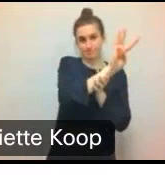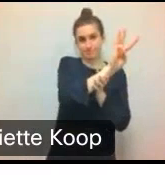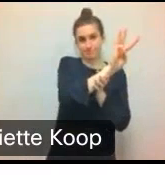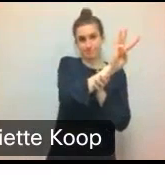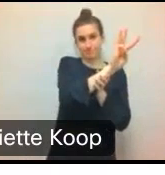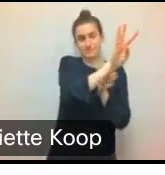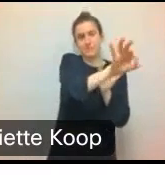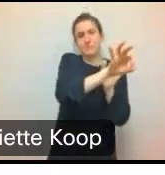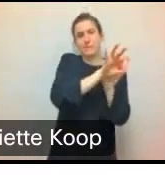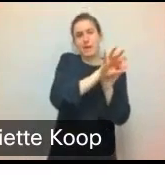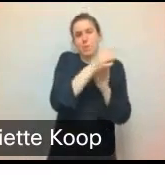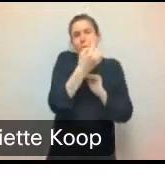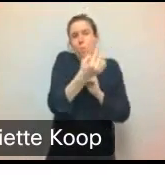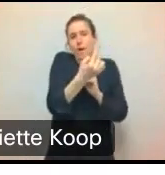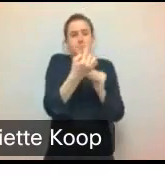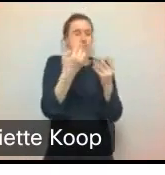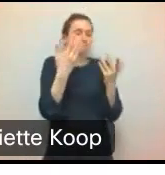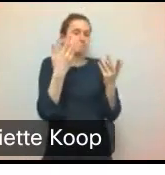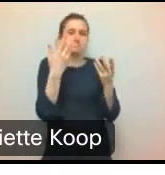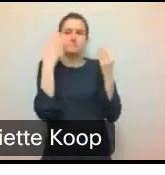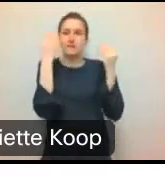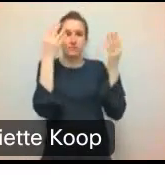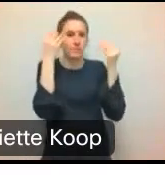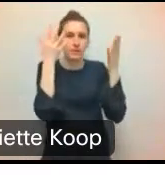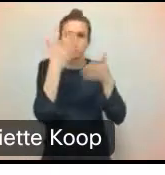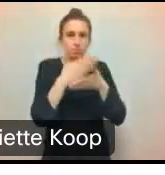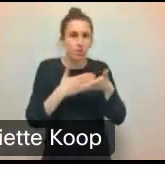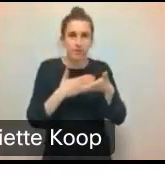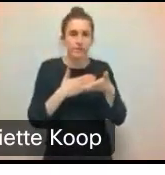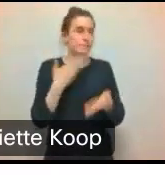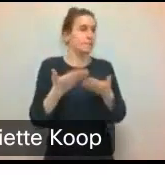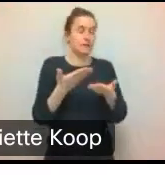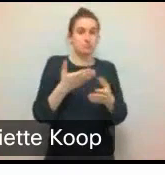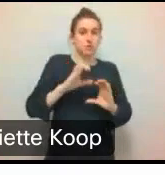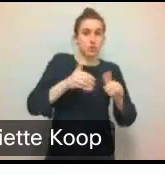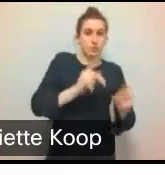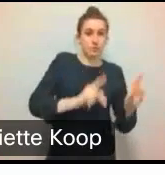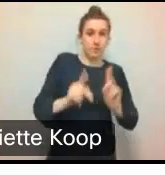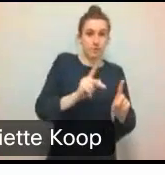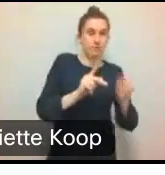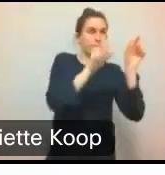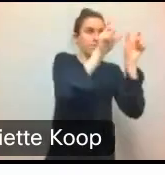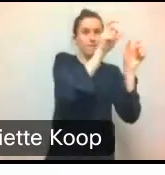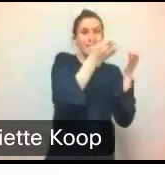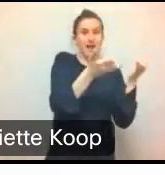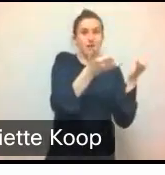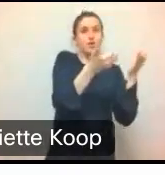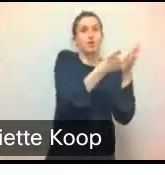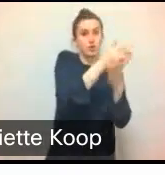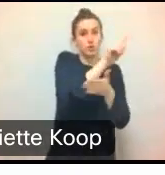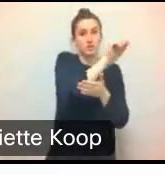take one piece of that information. Maybe it's the group that it's looking at. Put it in another tab. Look at what's being written